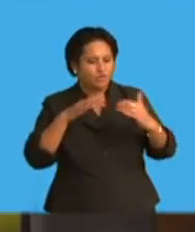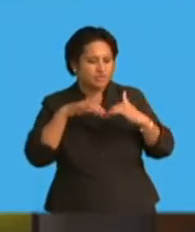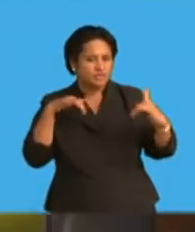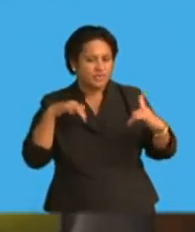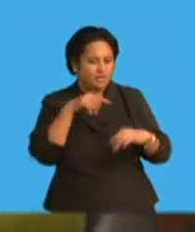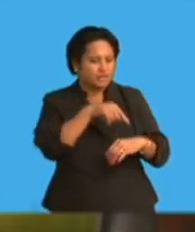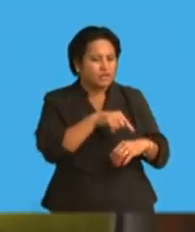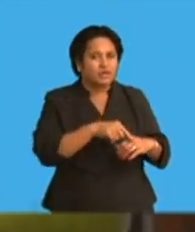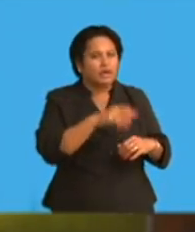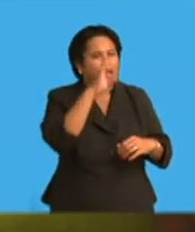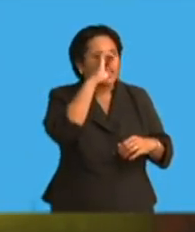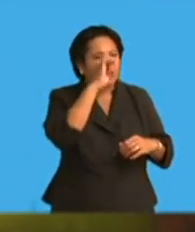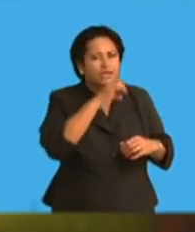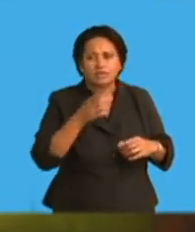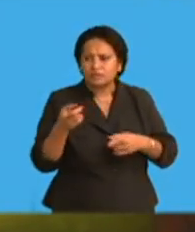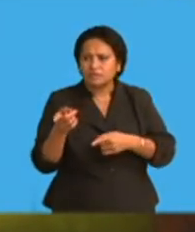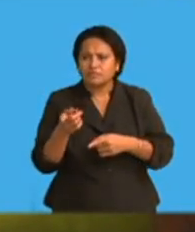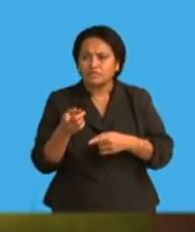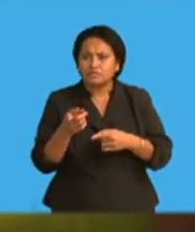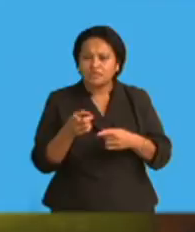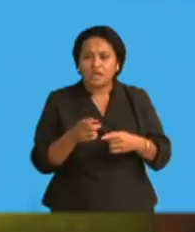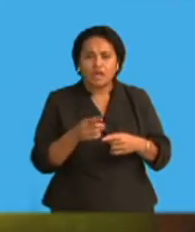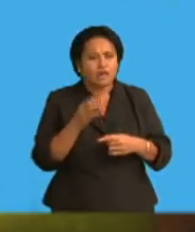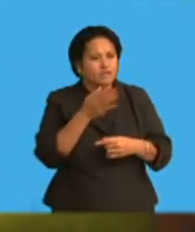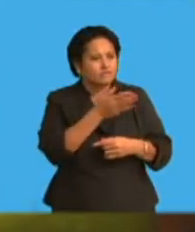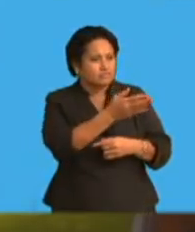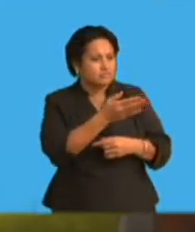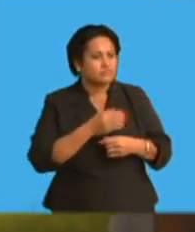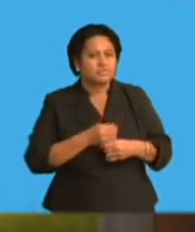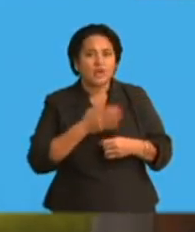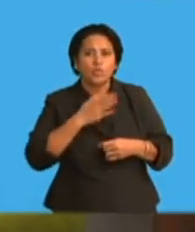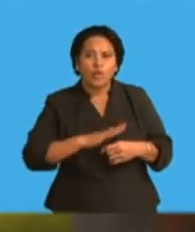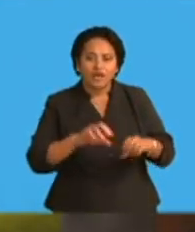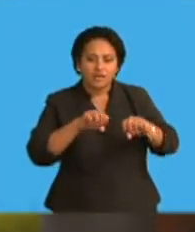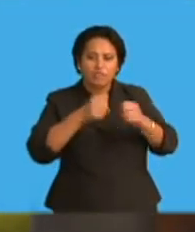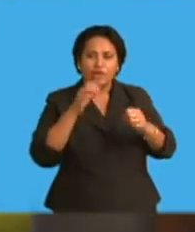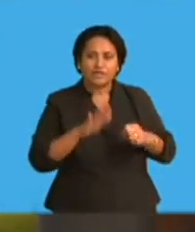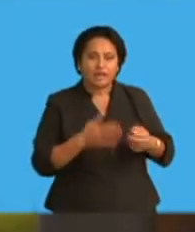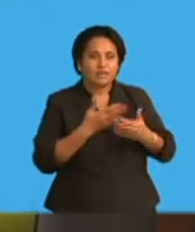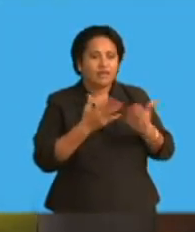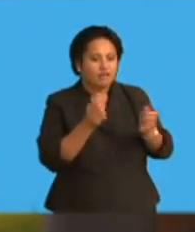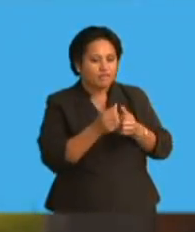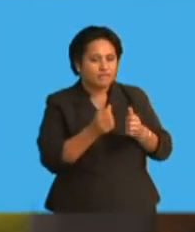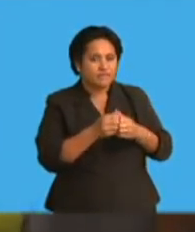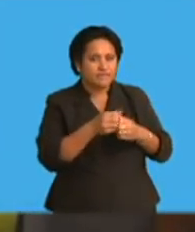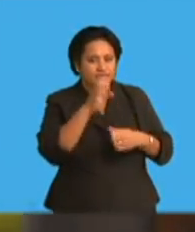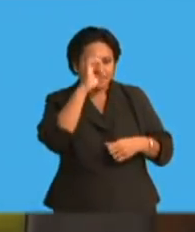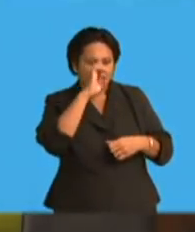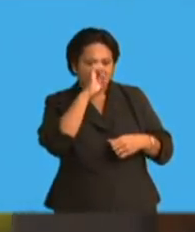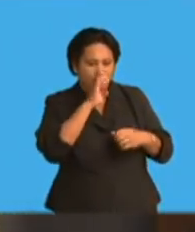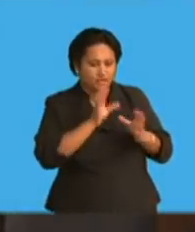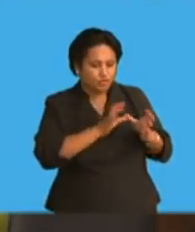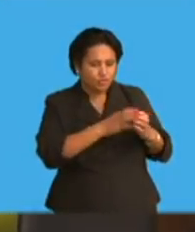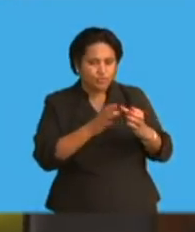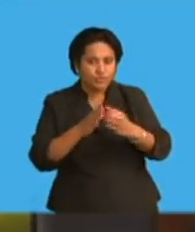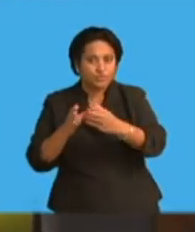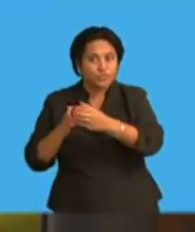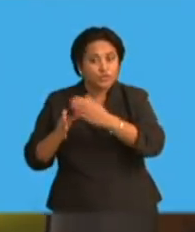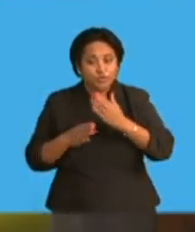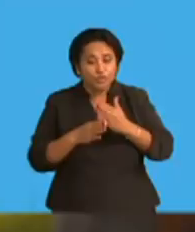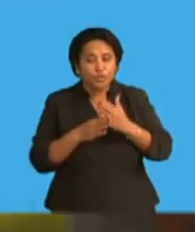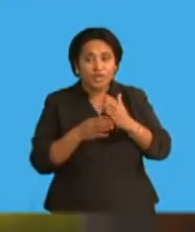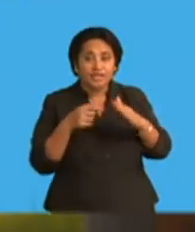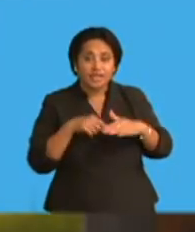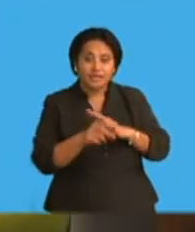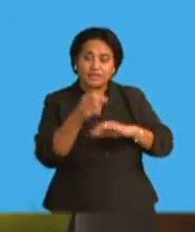he wants an ethnic breakdown of the civil service. When we have had a history, when coups have been justified on ethnicity, why